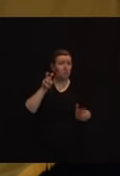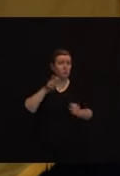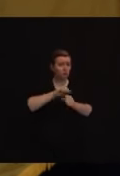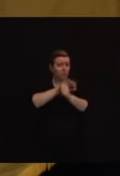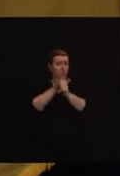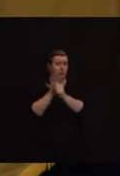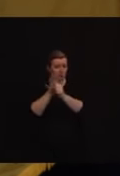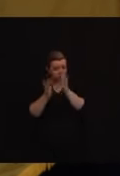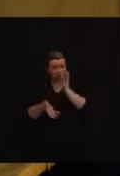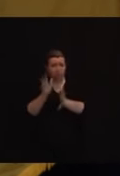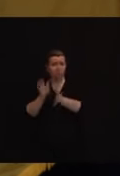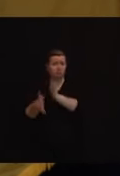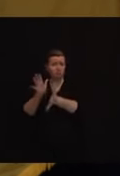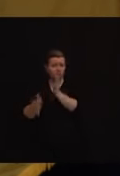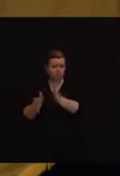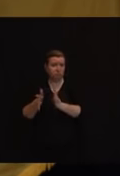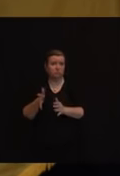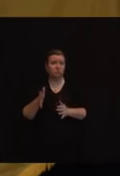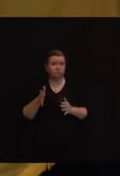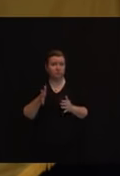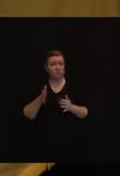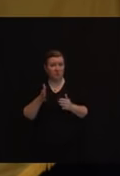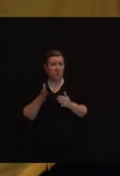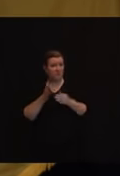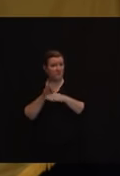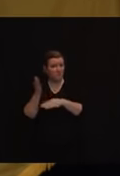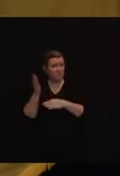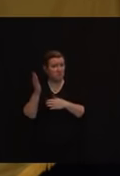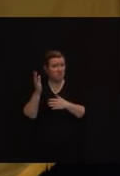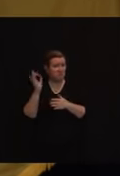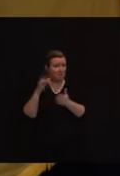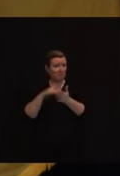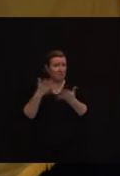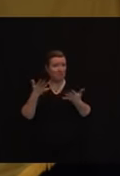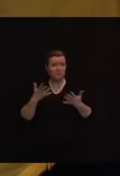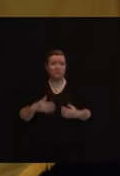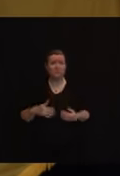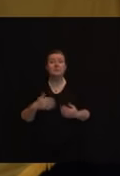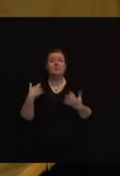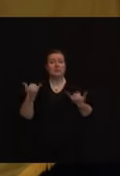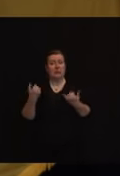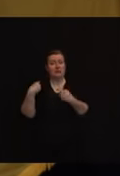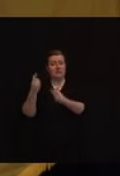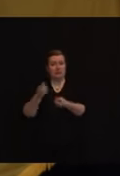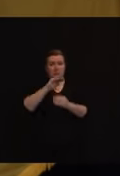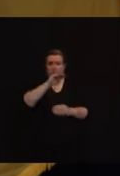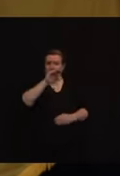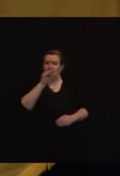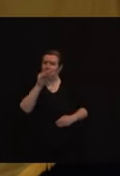COVID-19 individuals. We have seen a flattening since then and a decline this week.